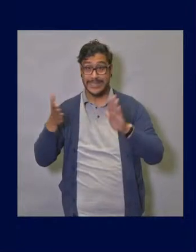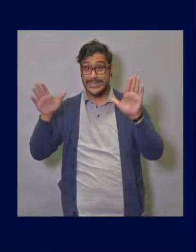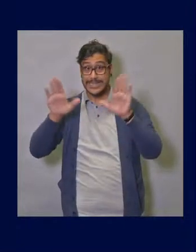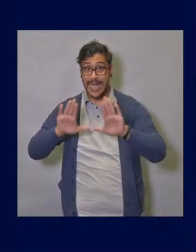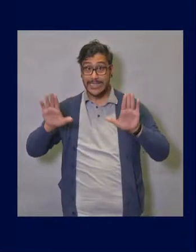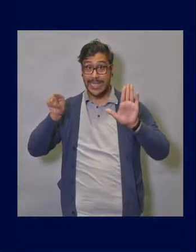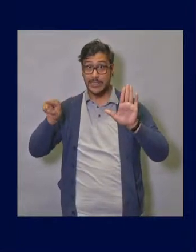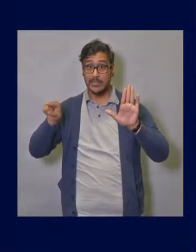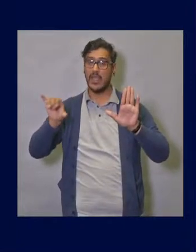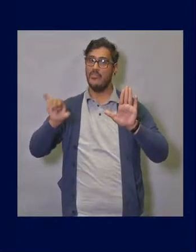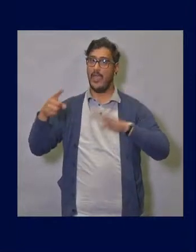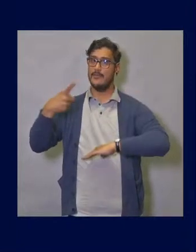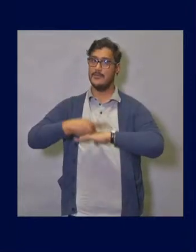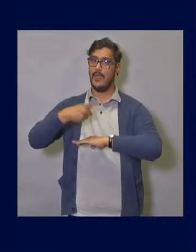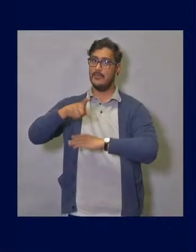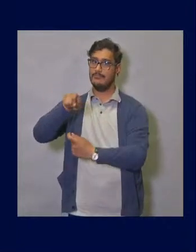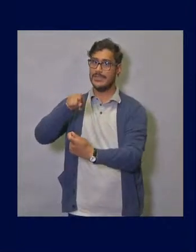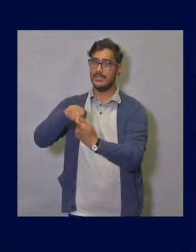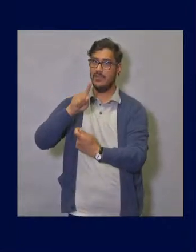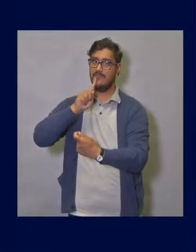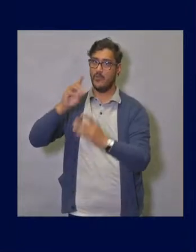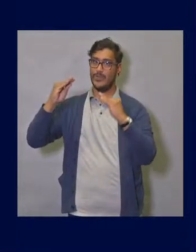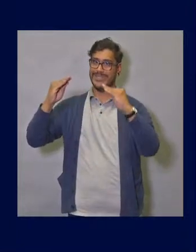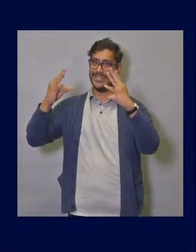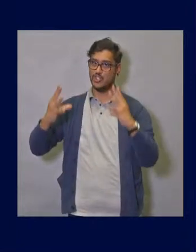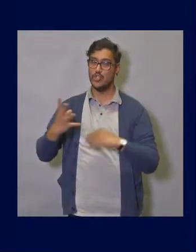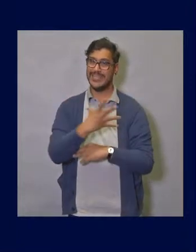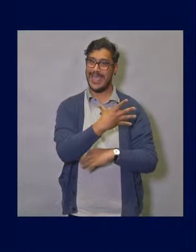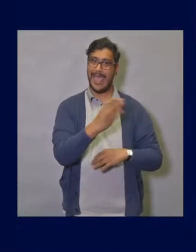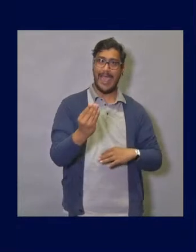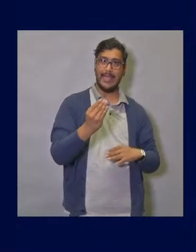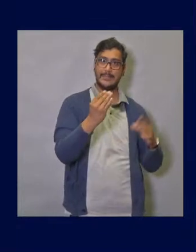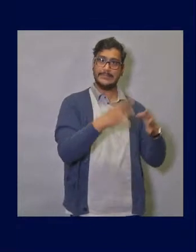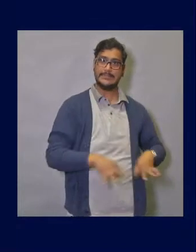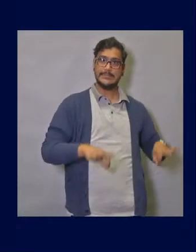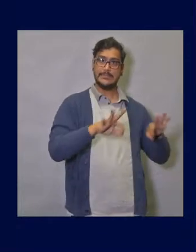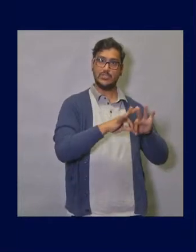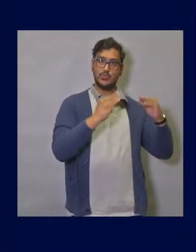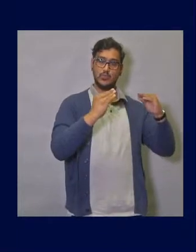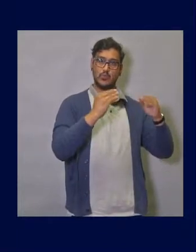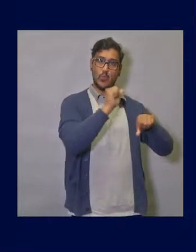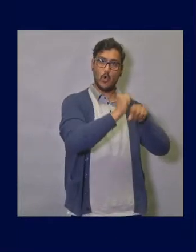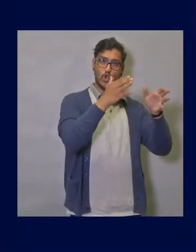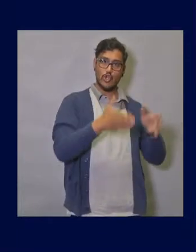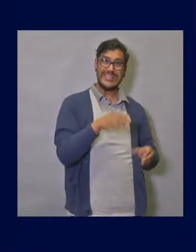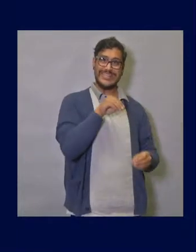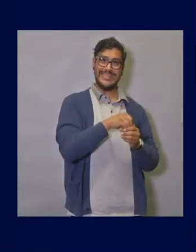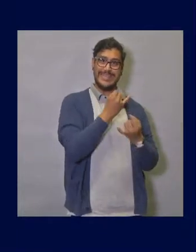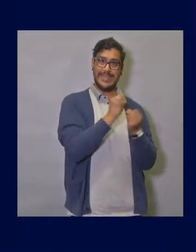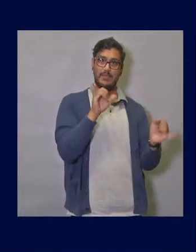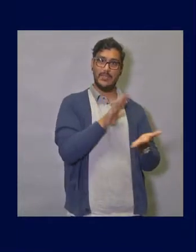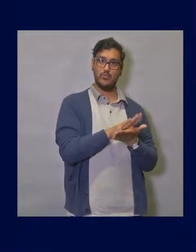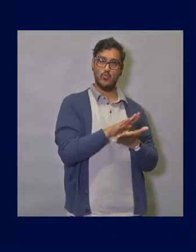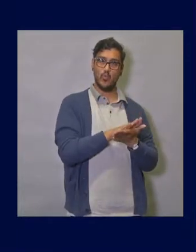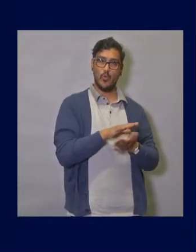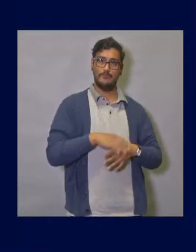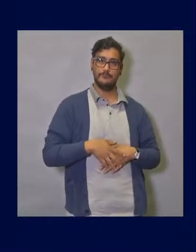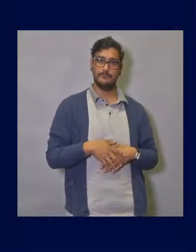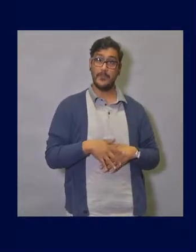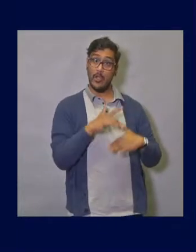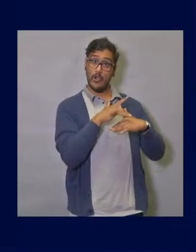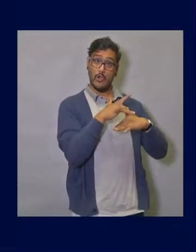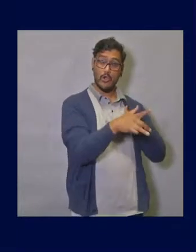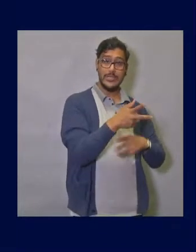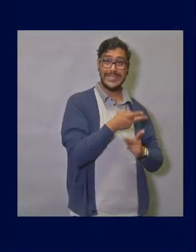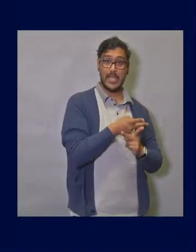days are designated to vaccinate teachers and essential workers at the independent schools. Early care and education staff